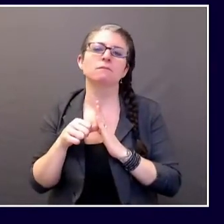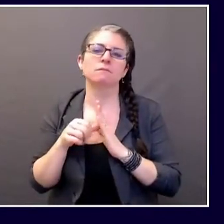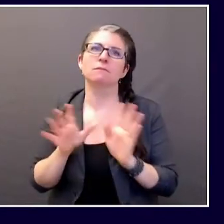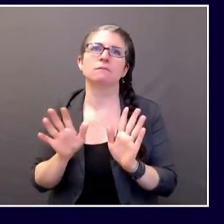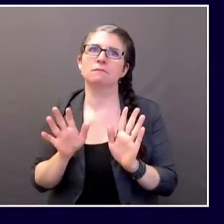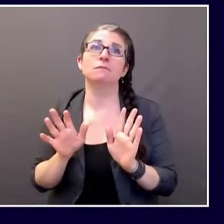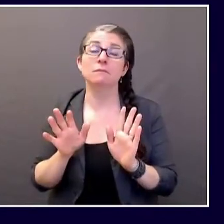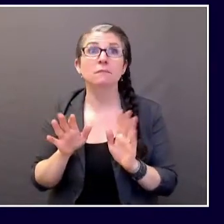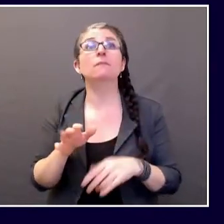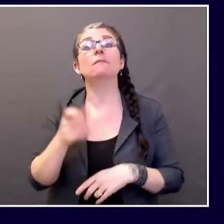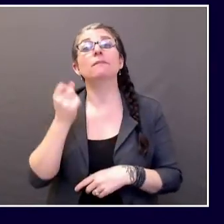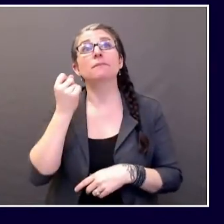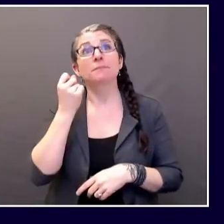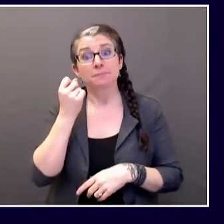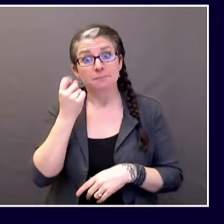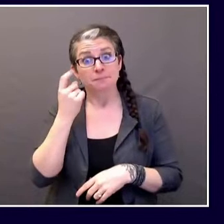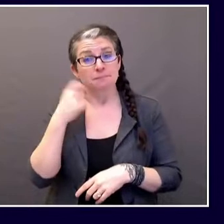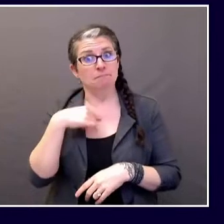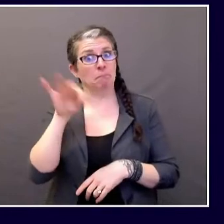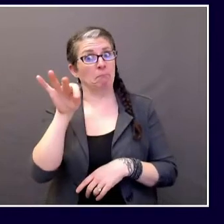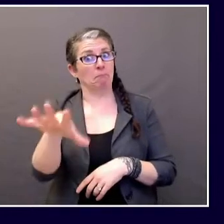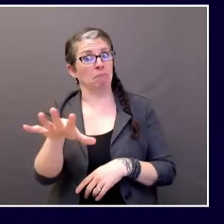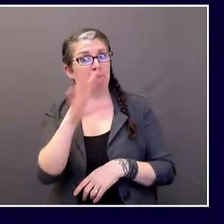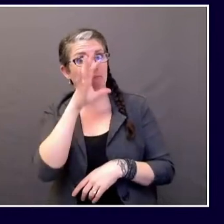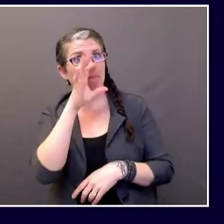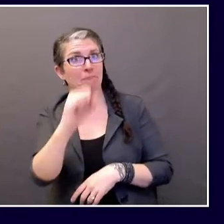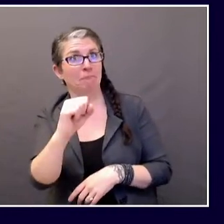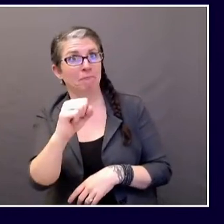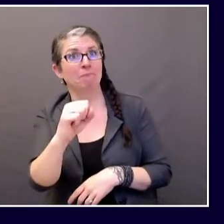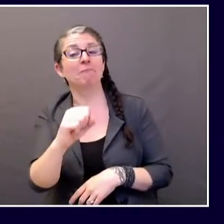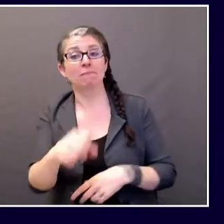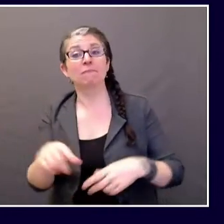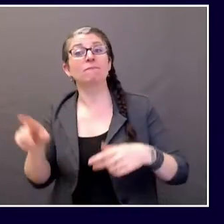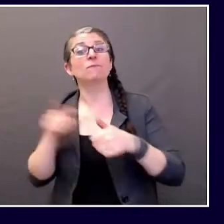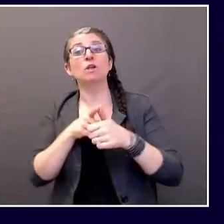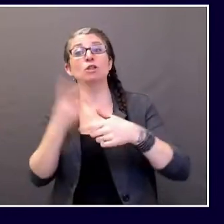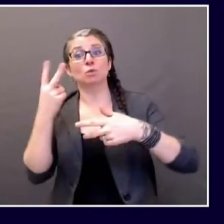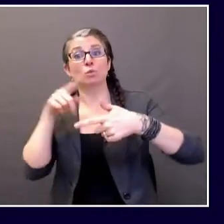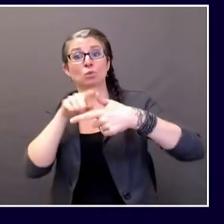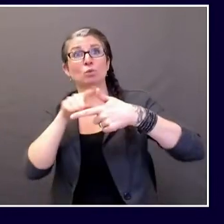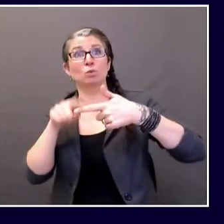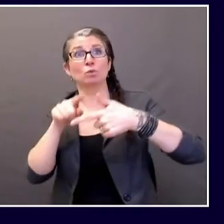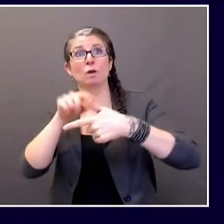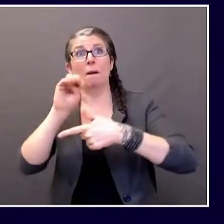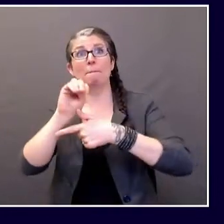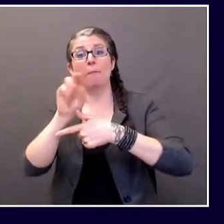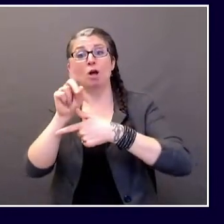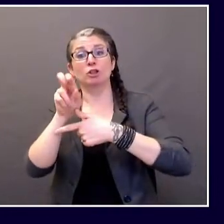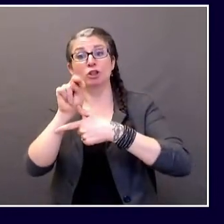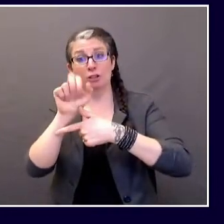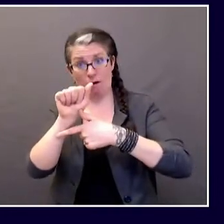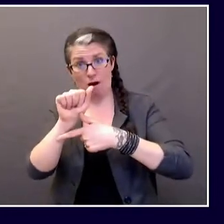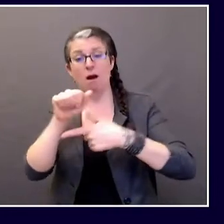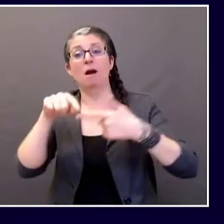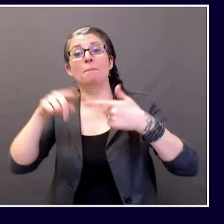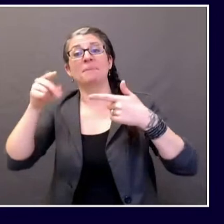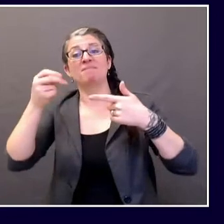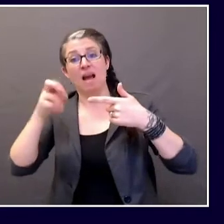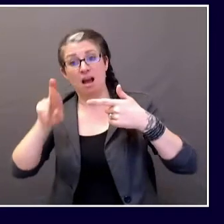asking individuals to come to the vaccine. We are right now happy that Maine this week has